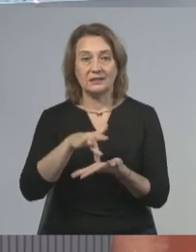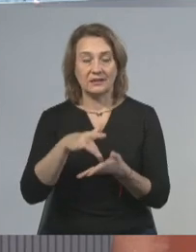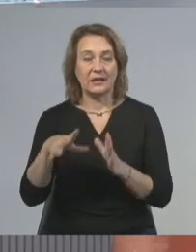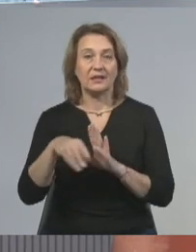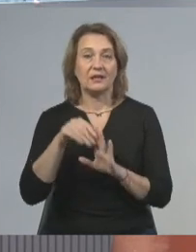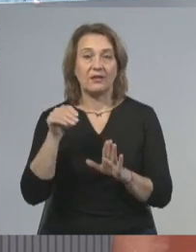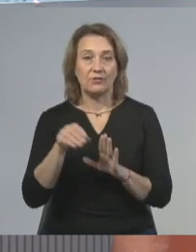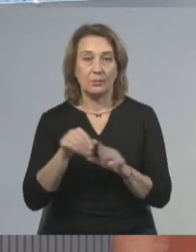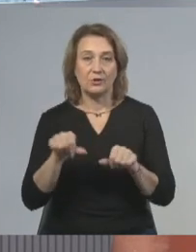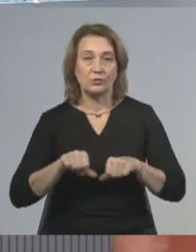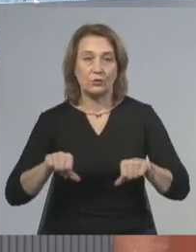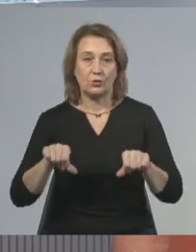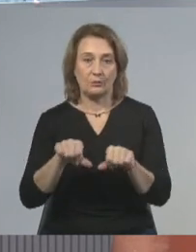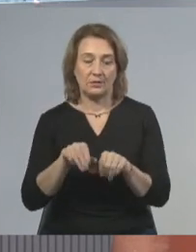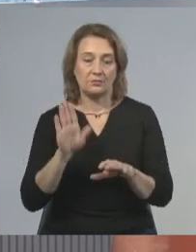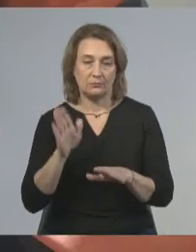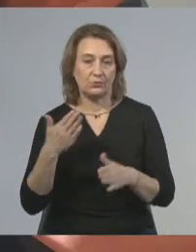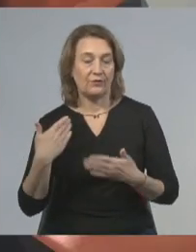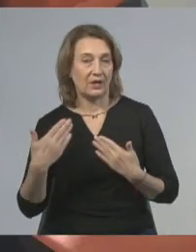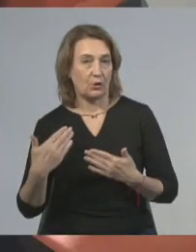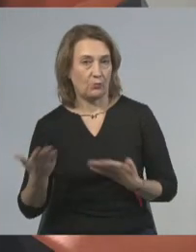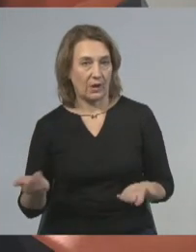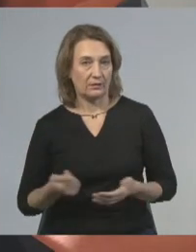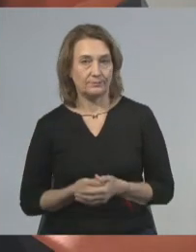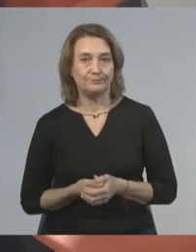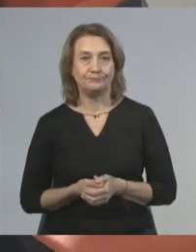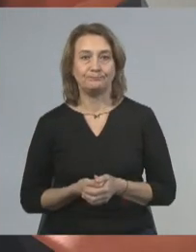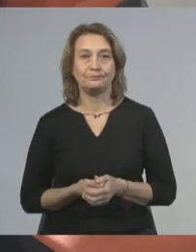commission is going to respond correspondingly